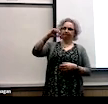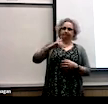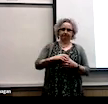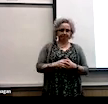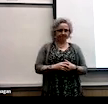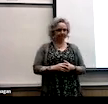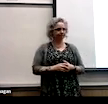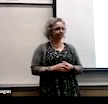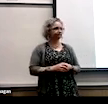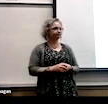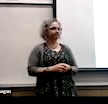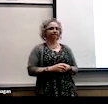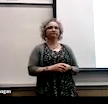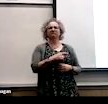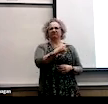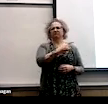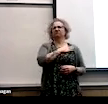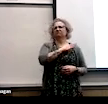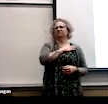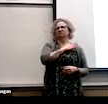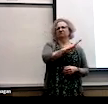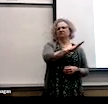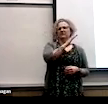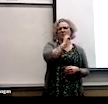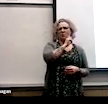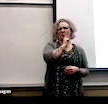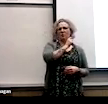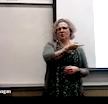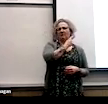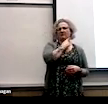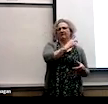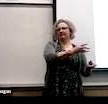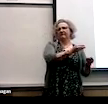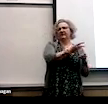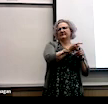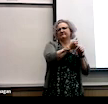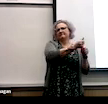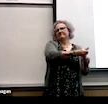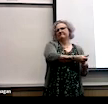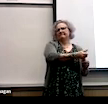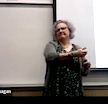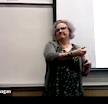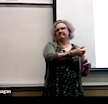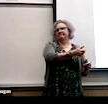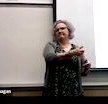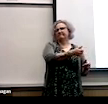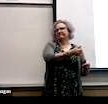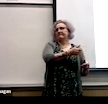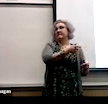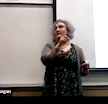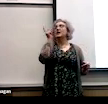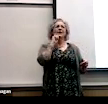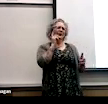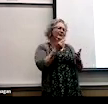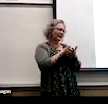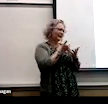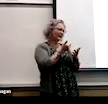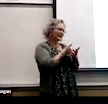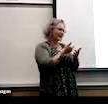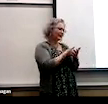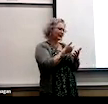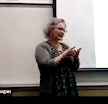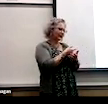have a care plan from the pediatric team, then they meet their new adult provider, and the adult provider's like, that's not how I think we should do this, and they come up with a new